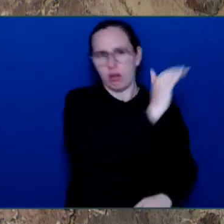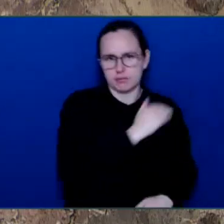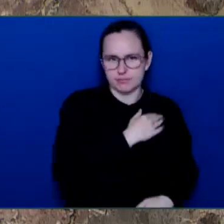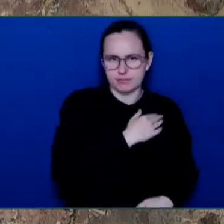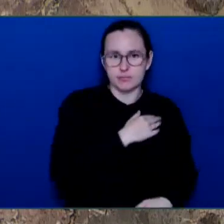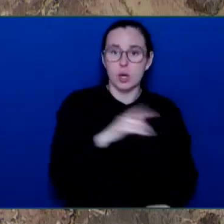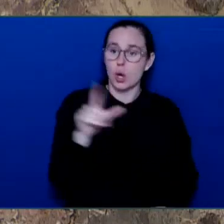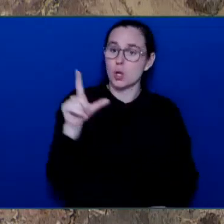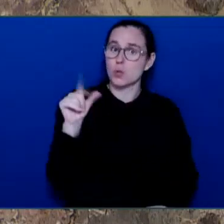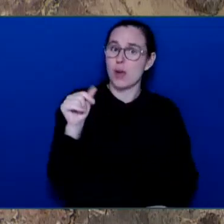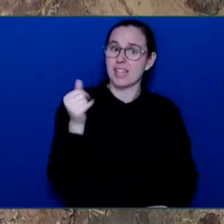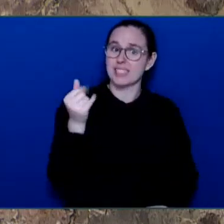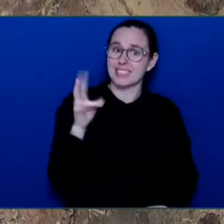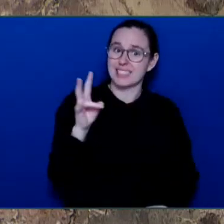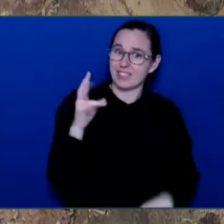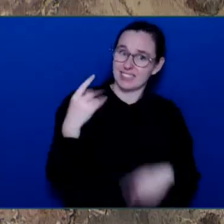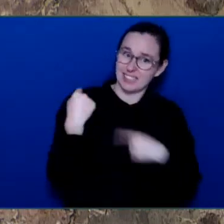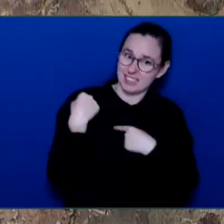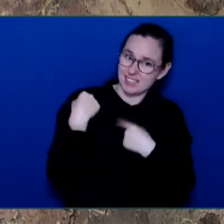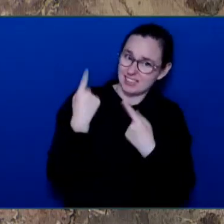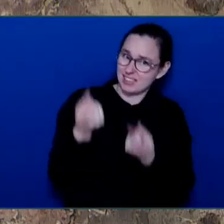terms.